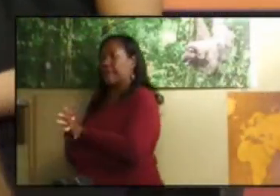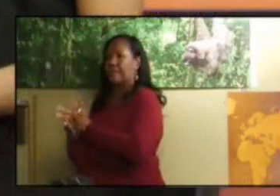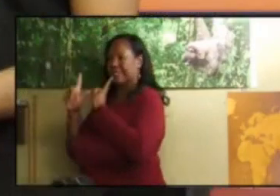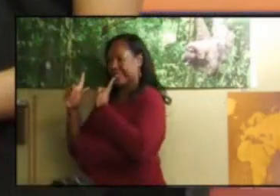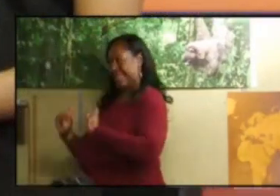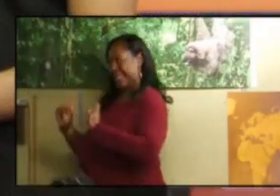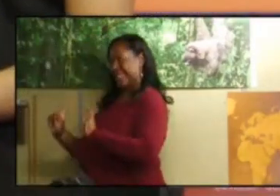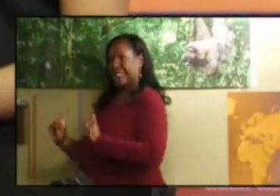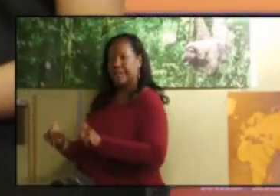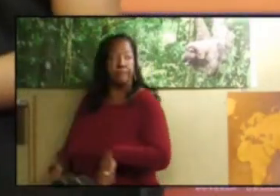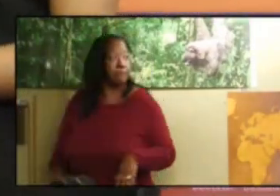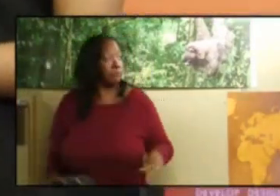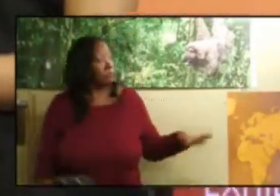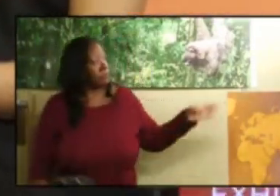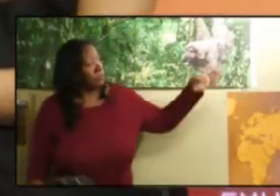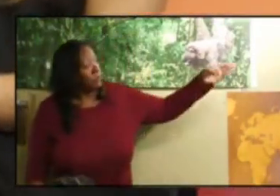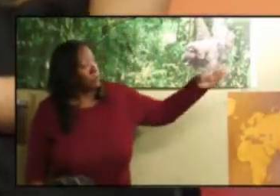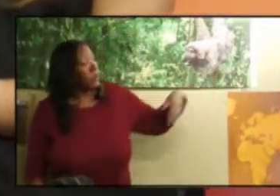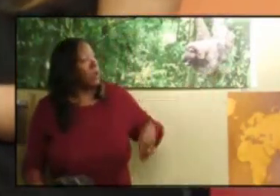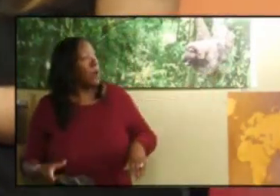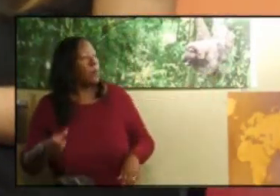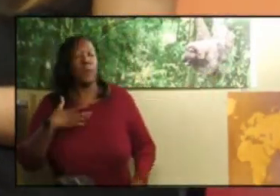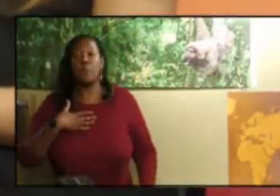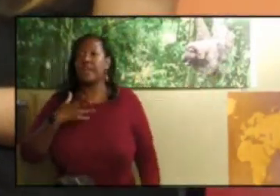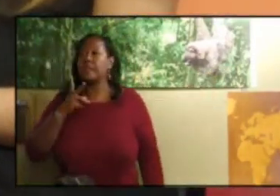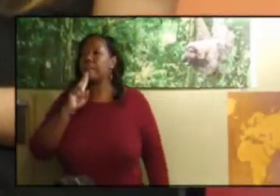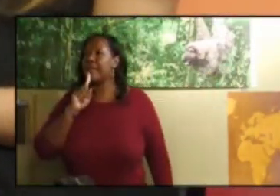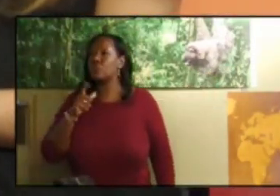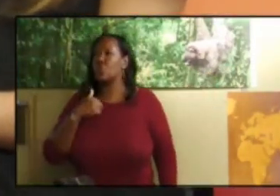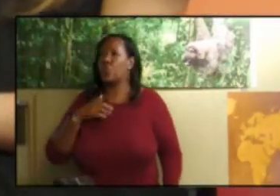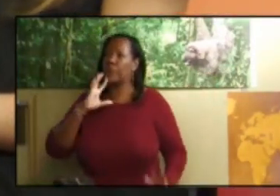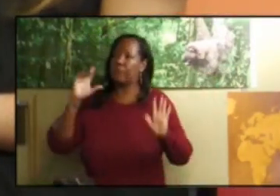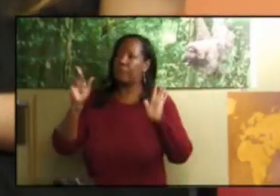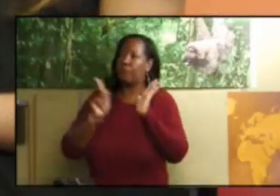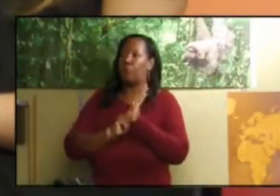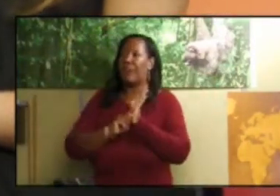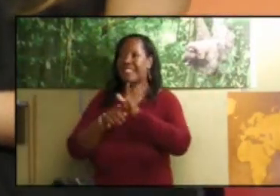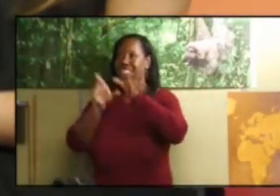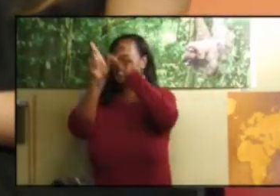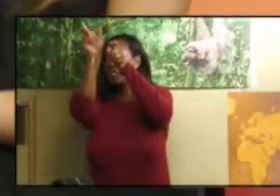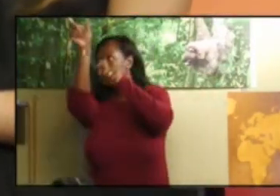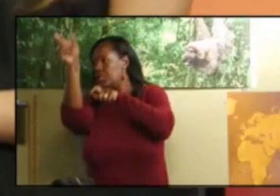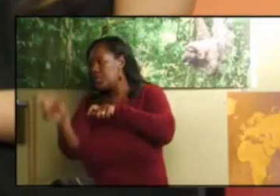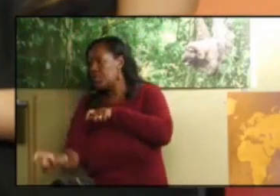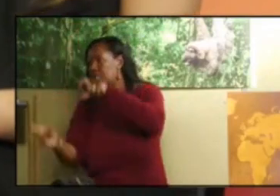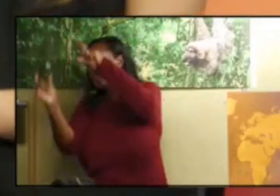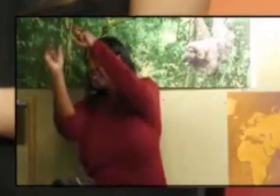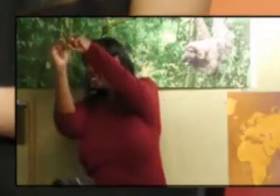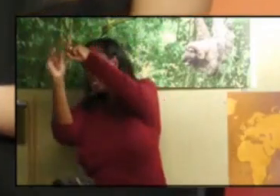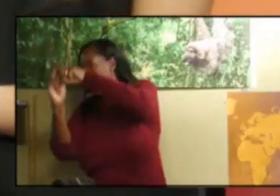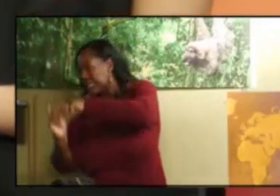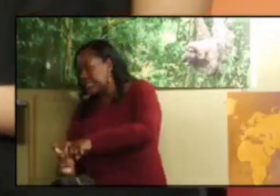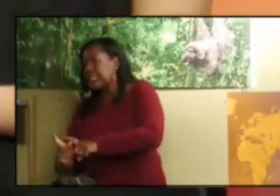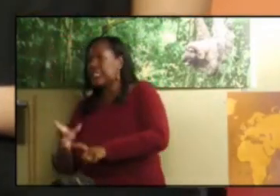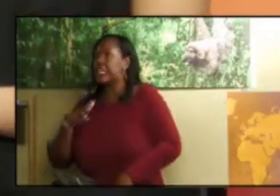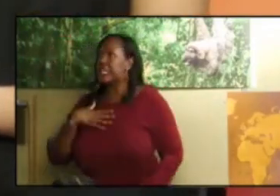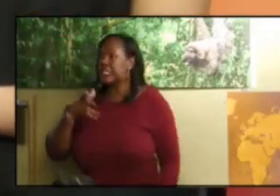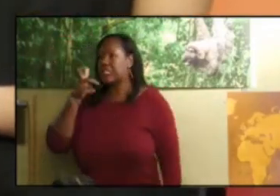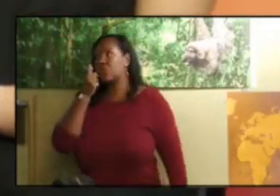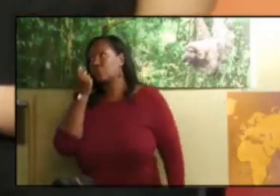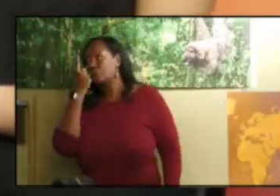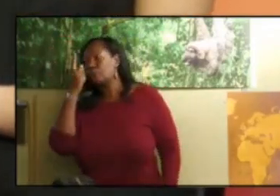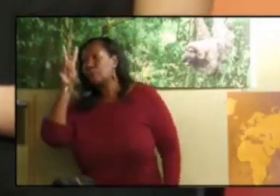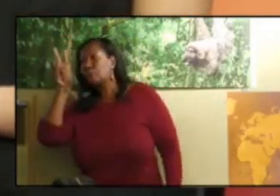to make sure it's legible, so starting out printing on paper, and then shifting to, this is a material that's